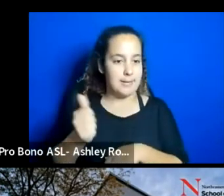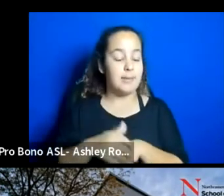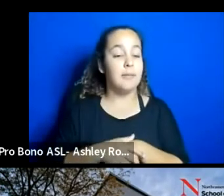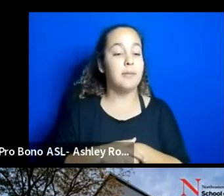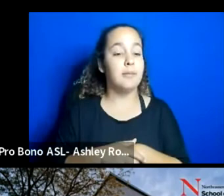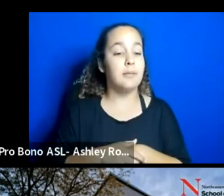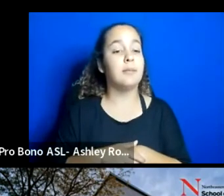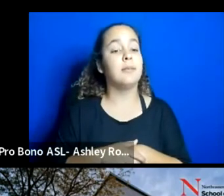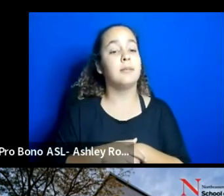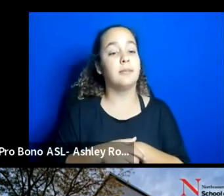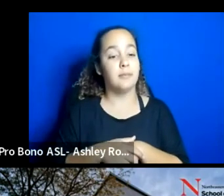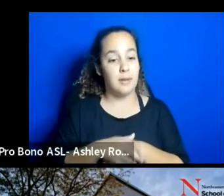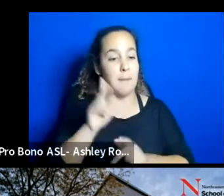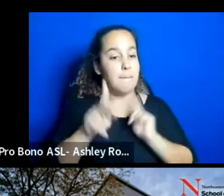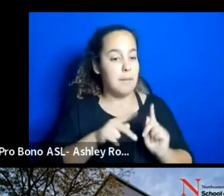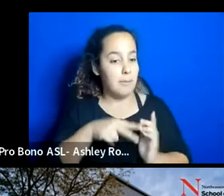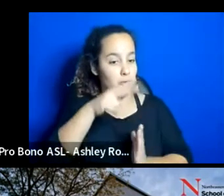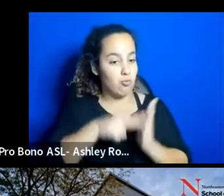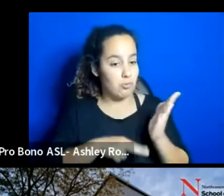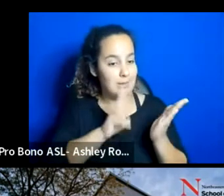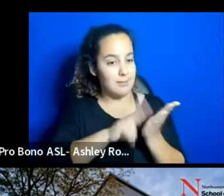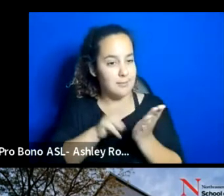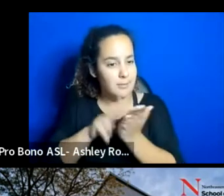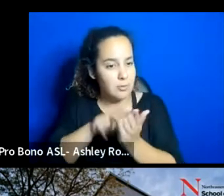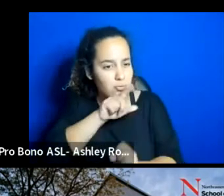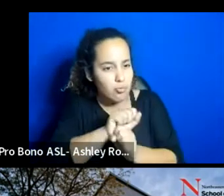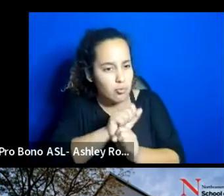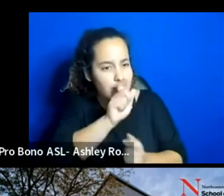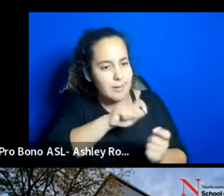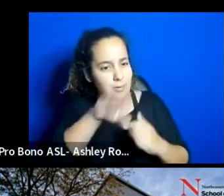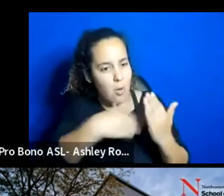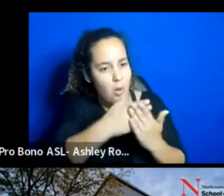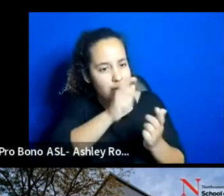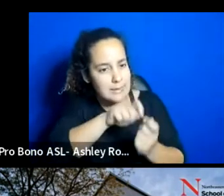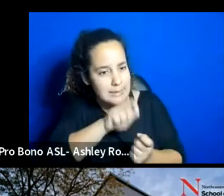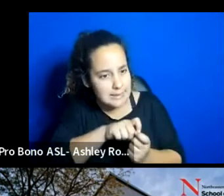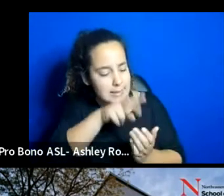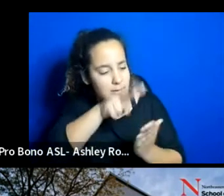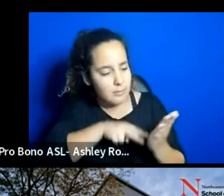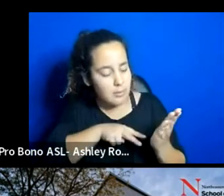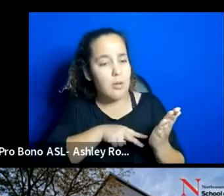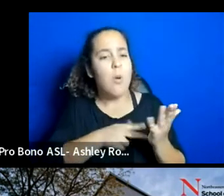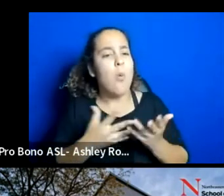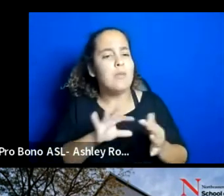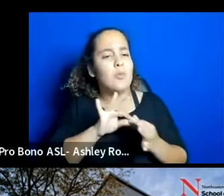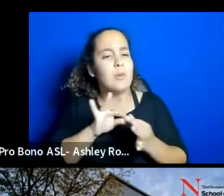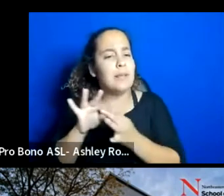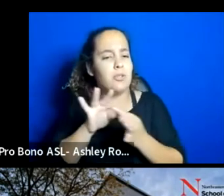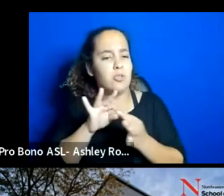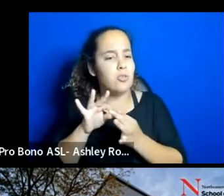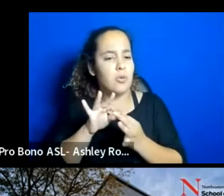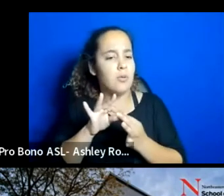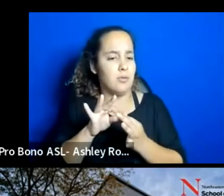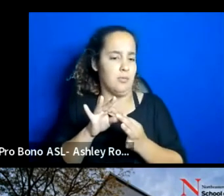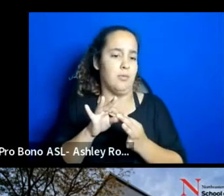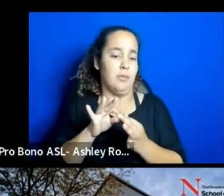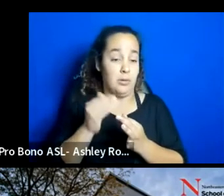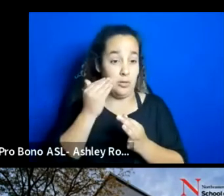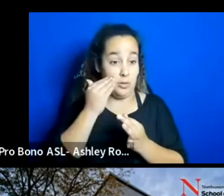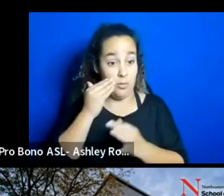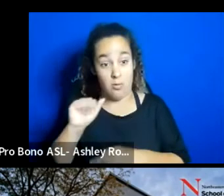read contracts as meticulously as Salter does? What is the relationship between Salter and the